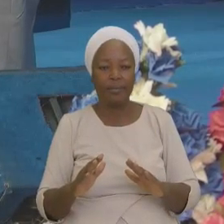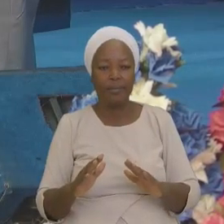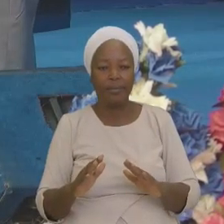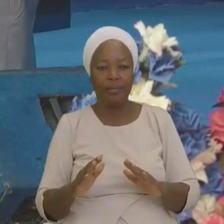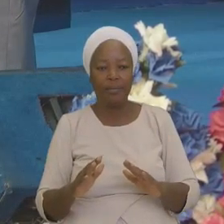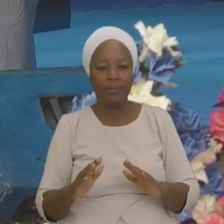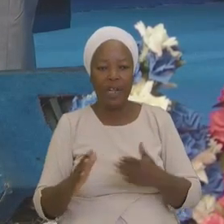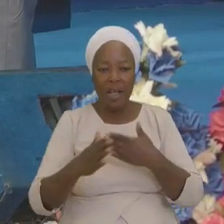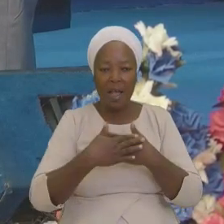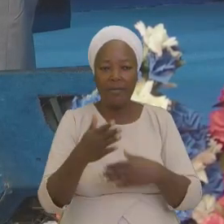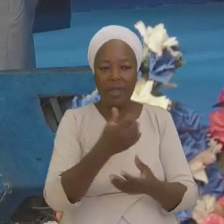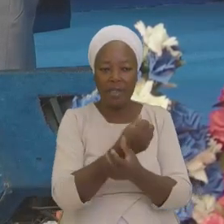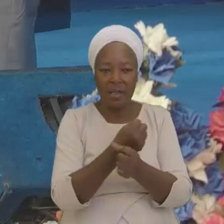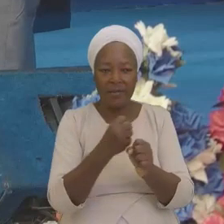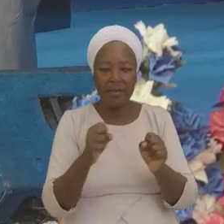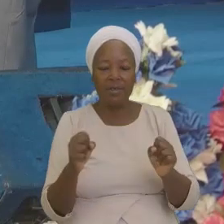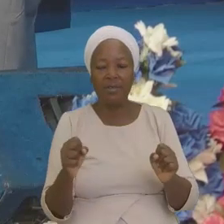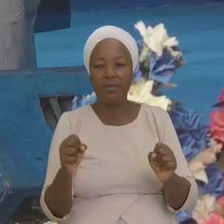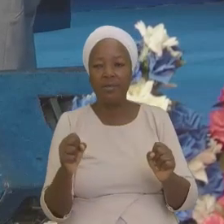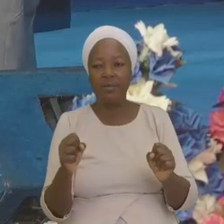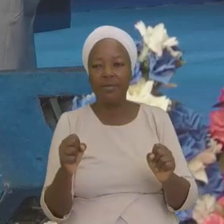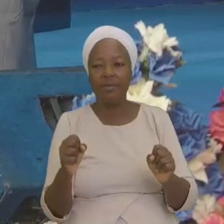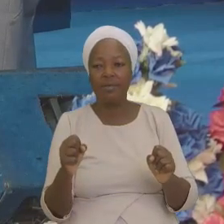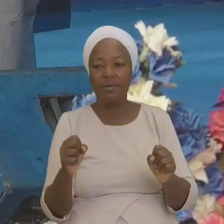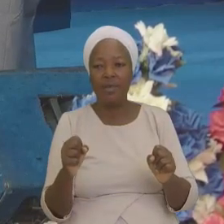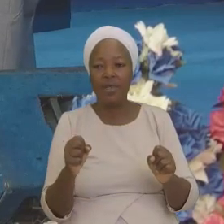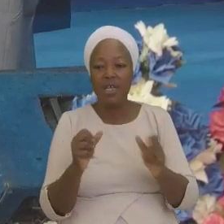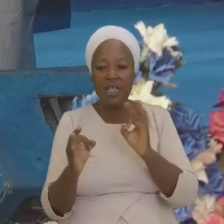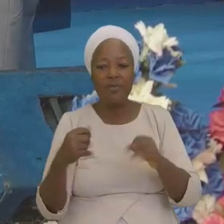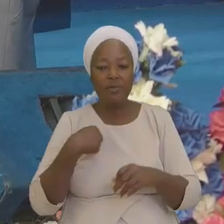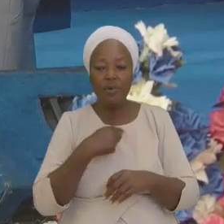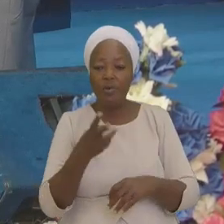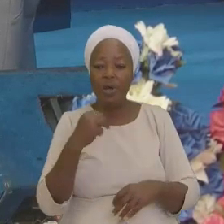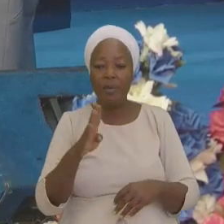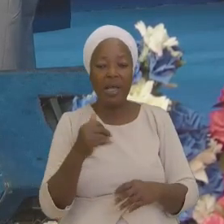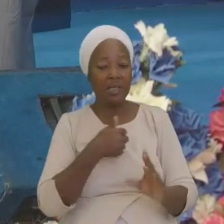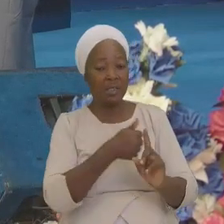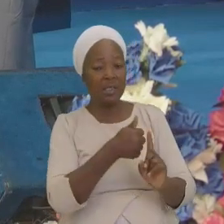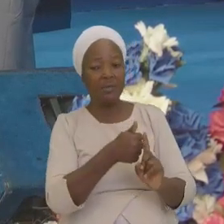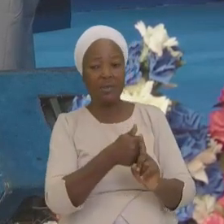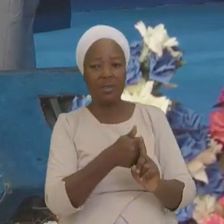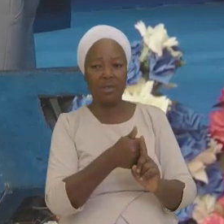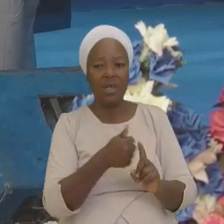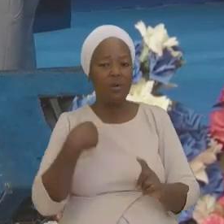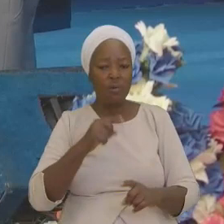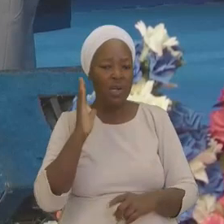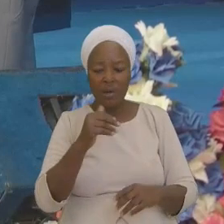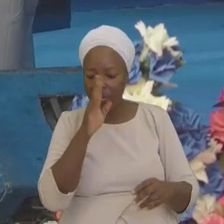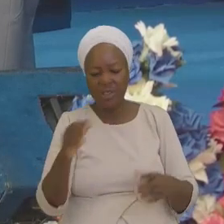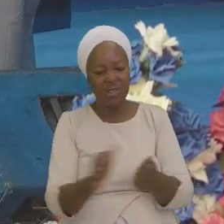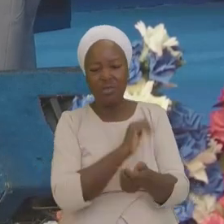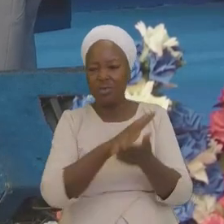After salvation, if we were by ourselves, we would have been shattered